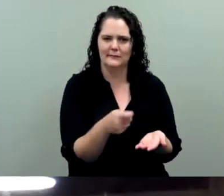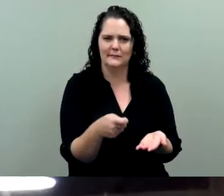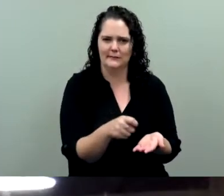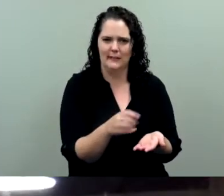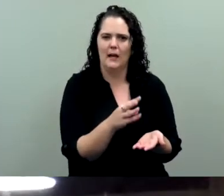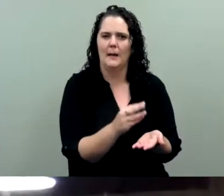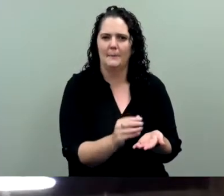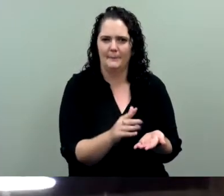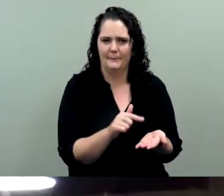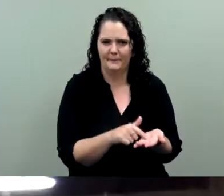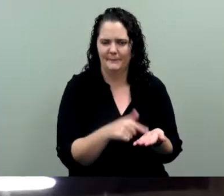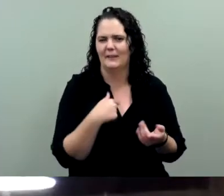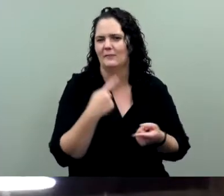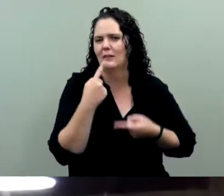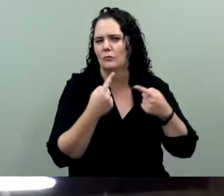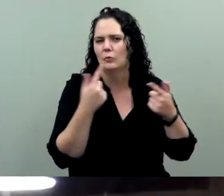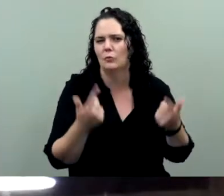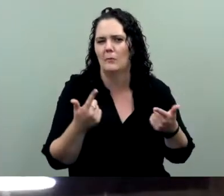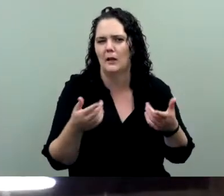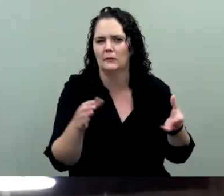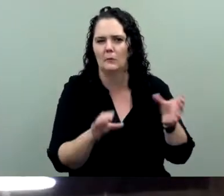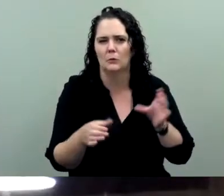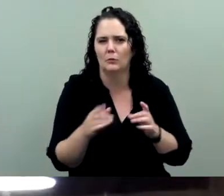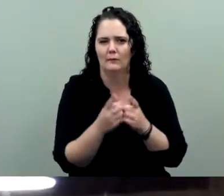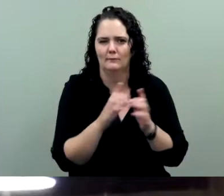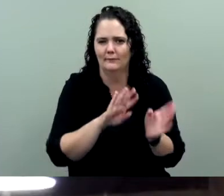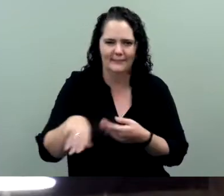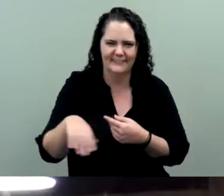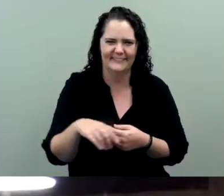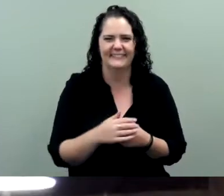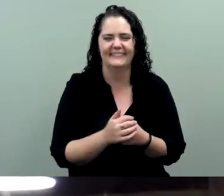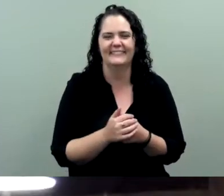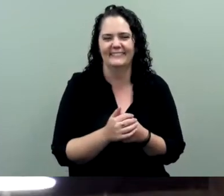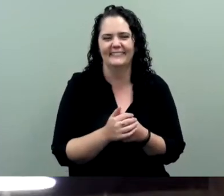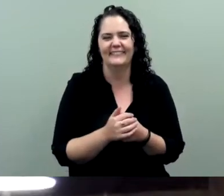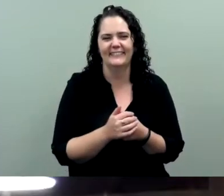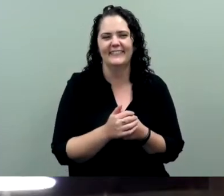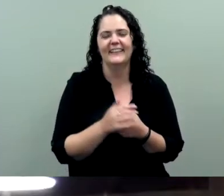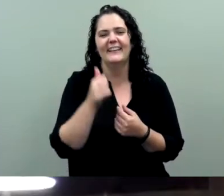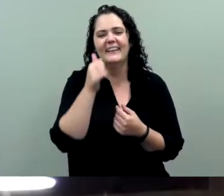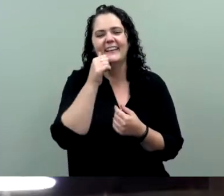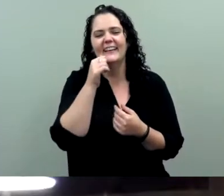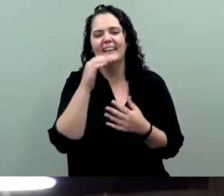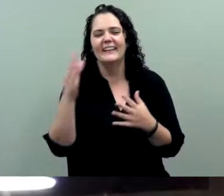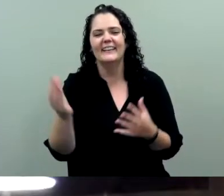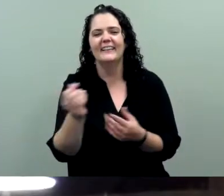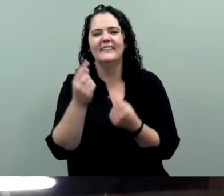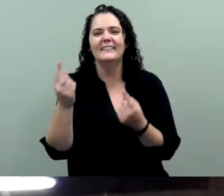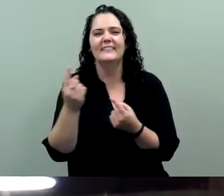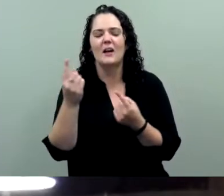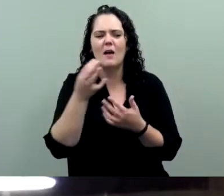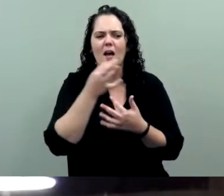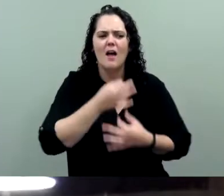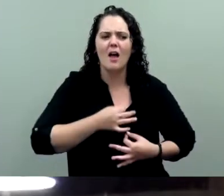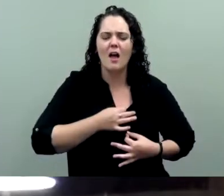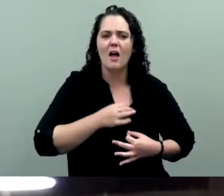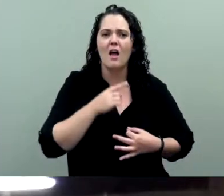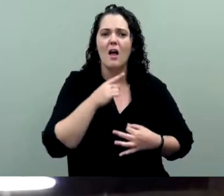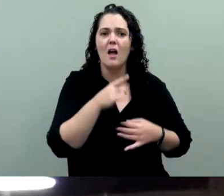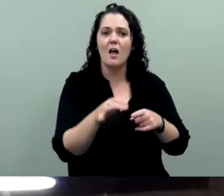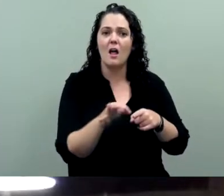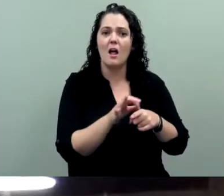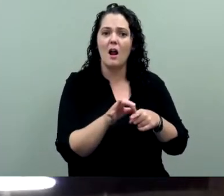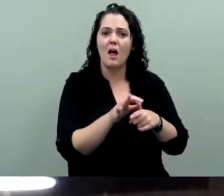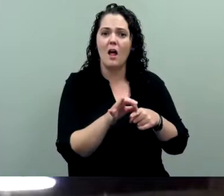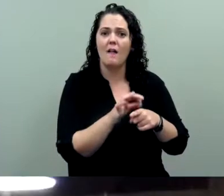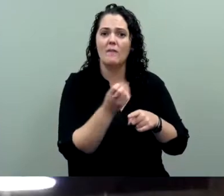in the chat is already asking, I've gotten a few questions about how indelible, archival, light fast these inks are.